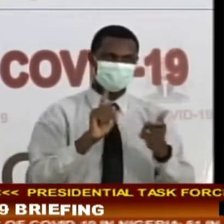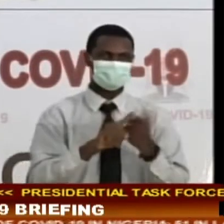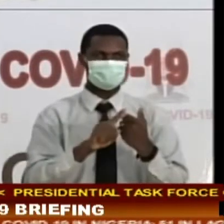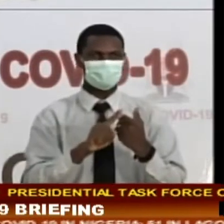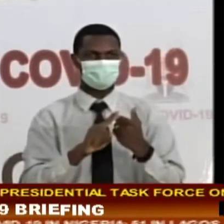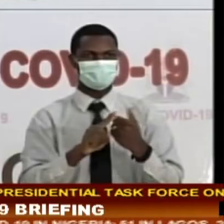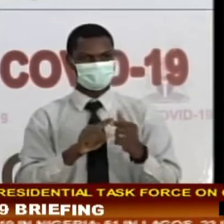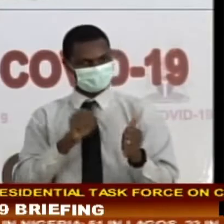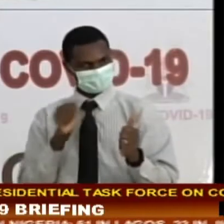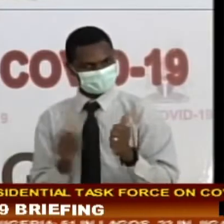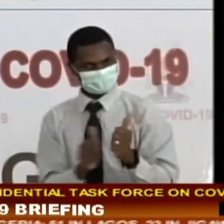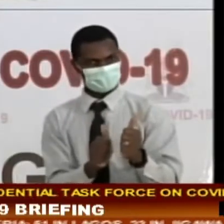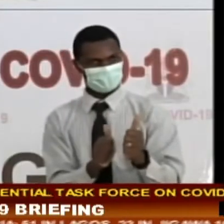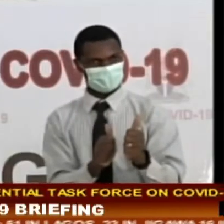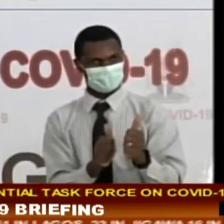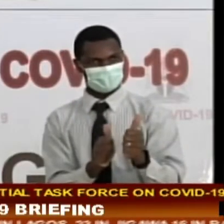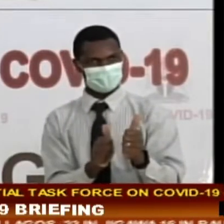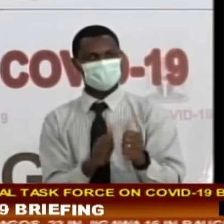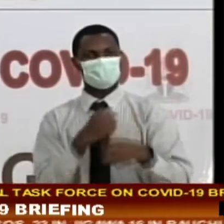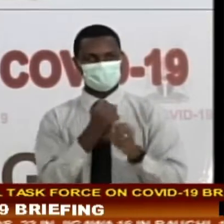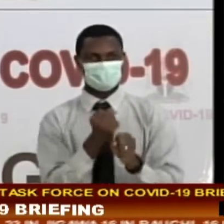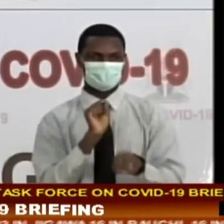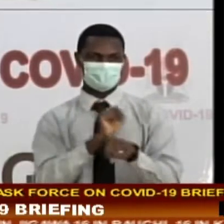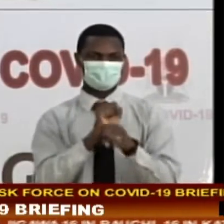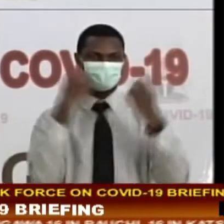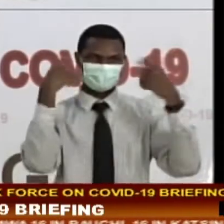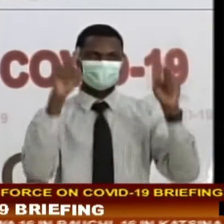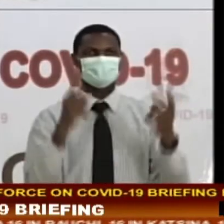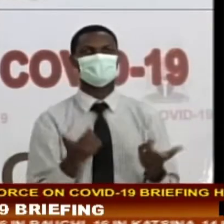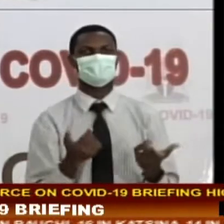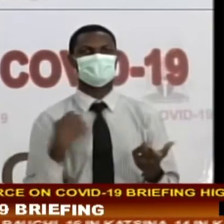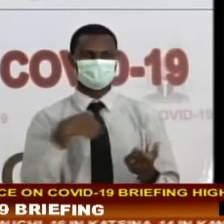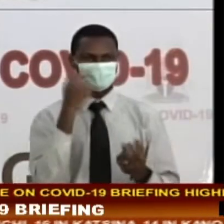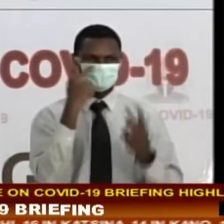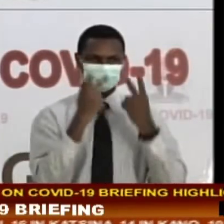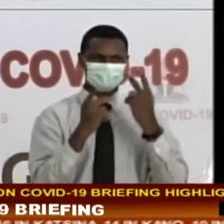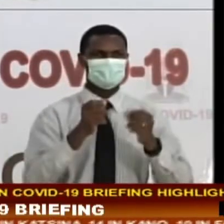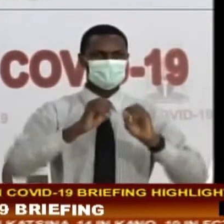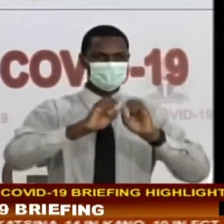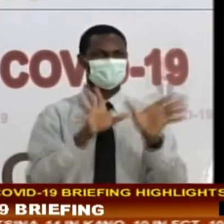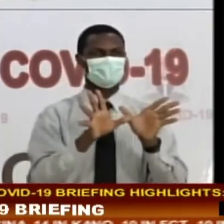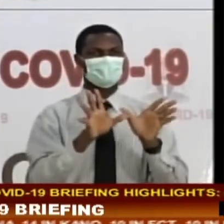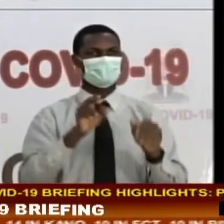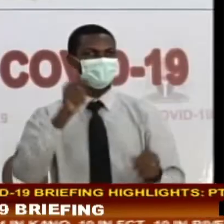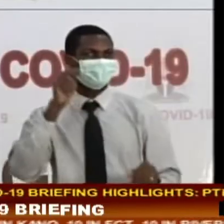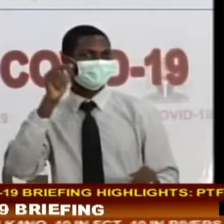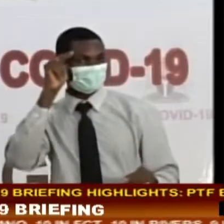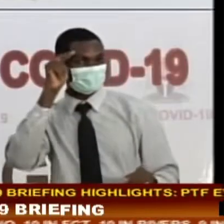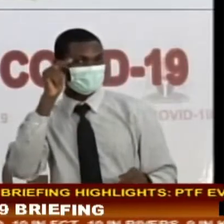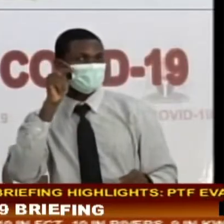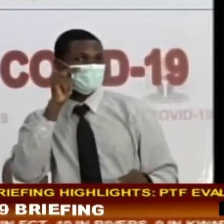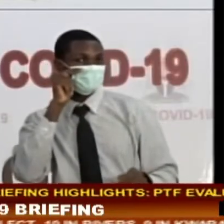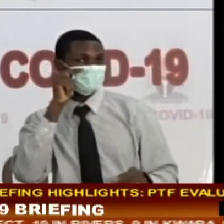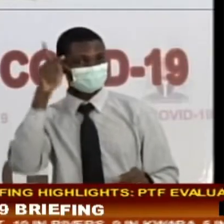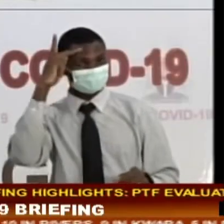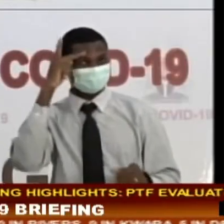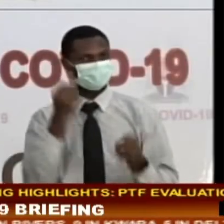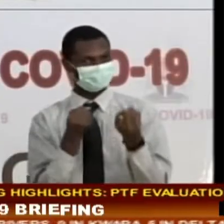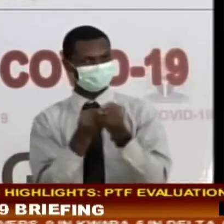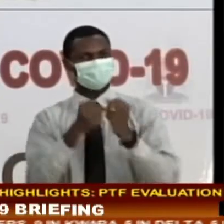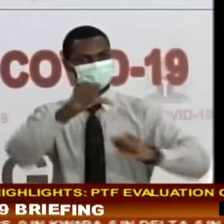and based the entire response in Nigeria on the science as we understand it and as we look